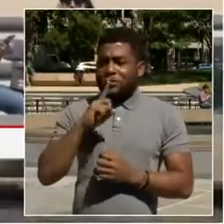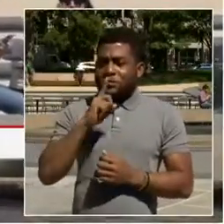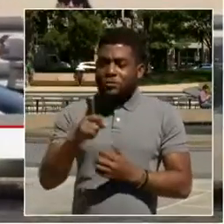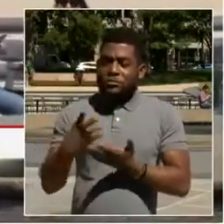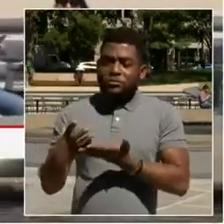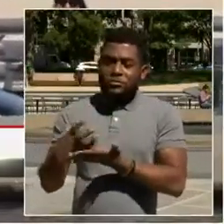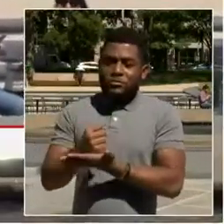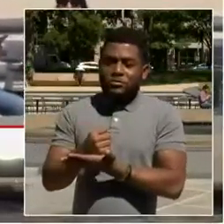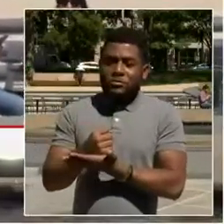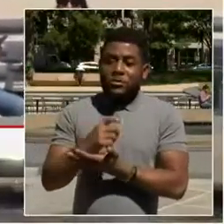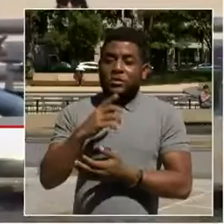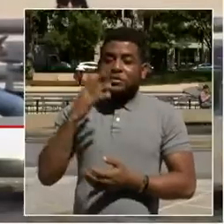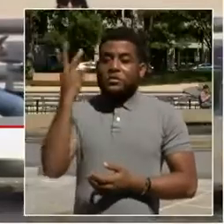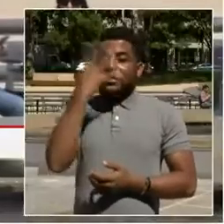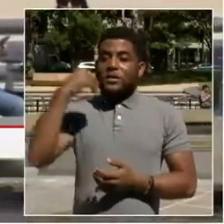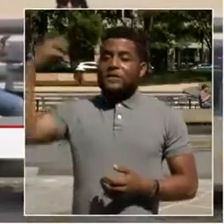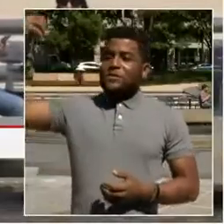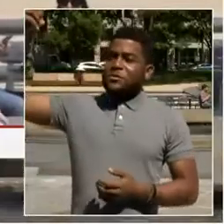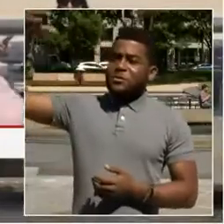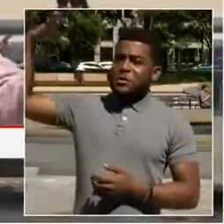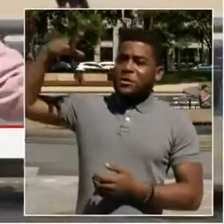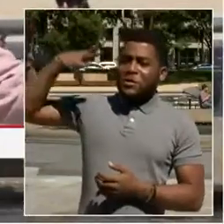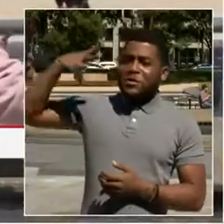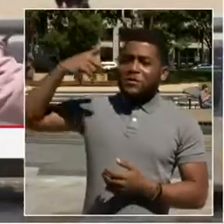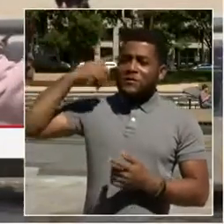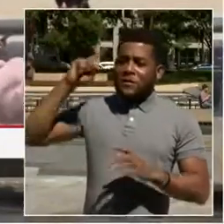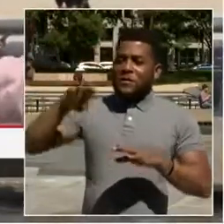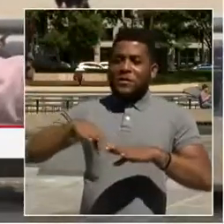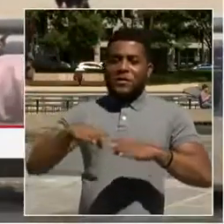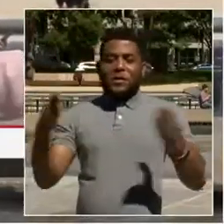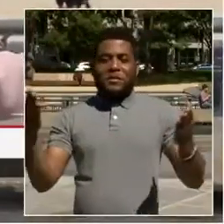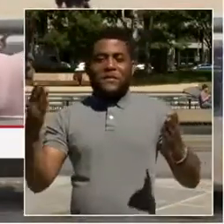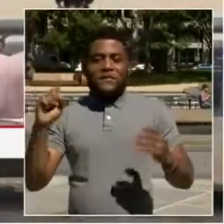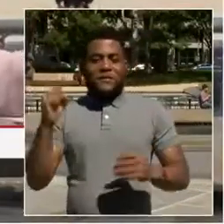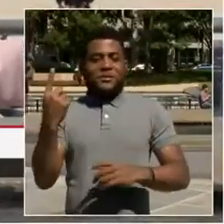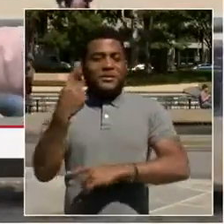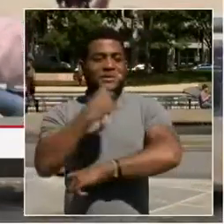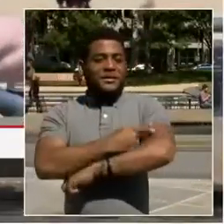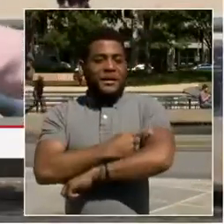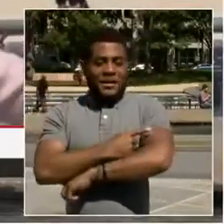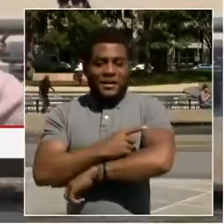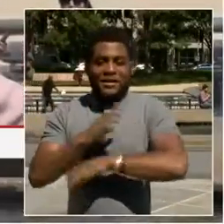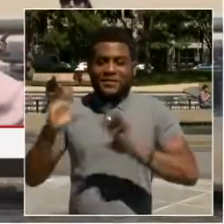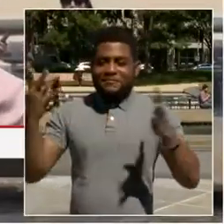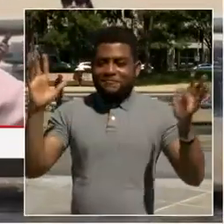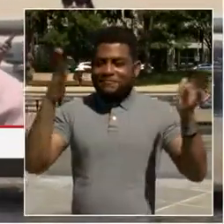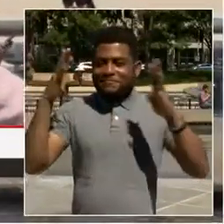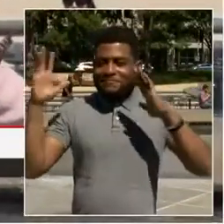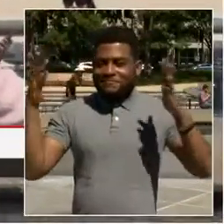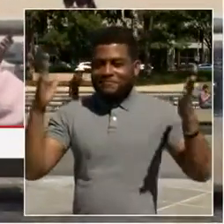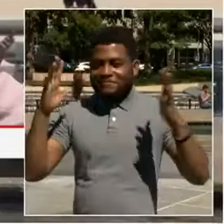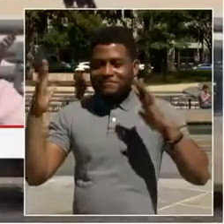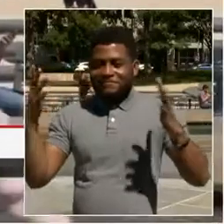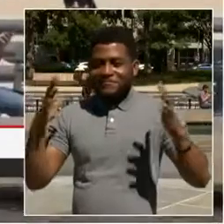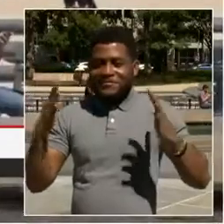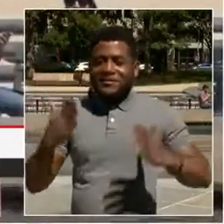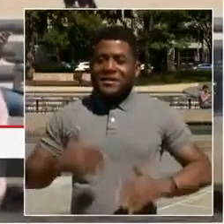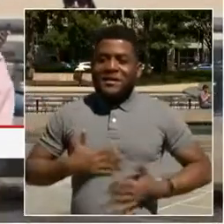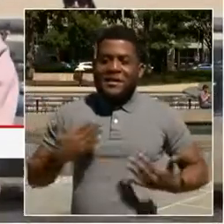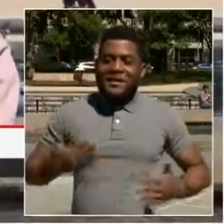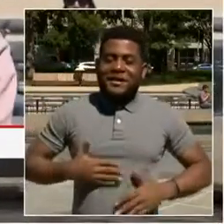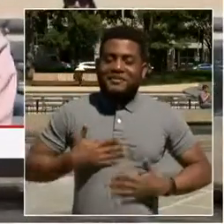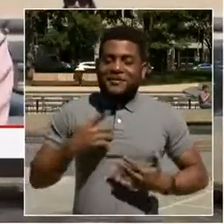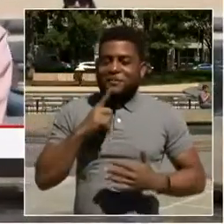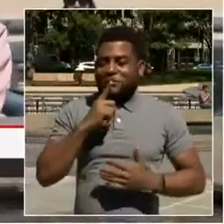to open this park, but this is certainly it's a day meant